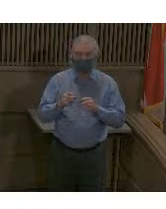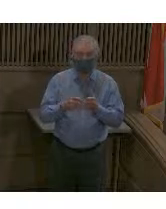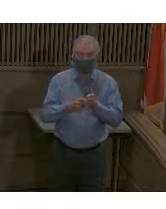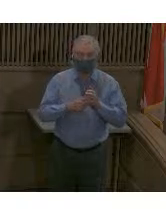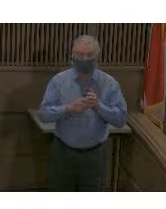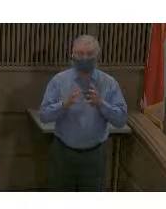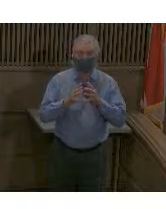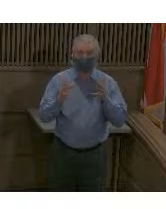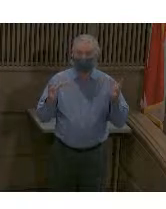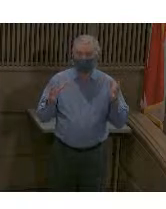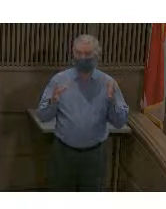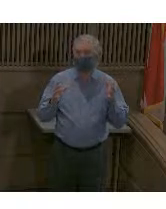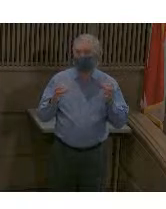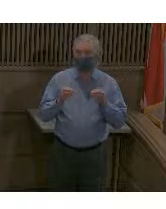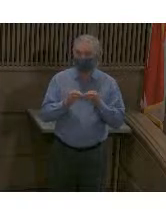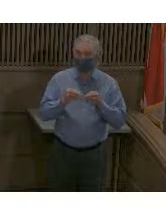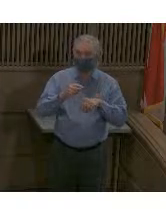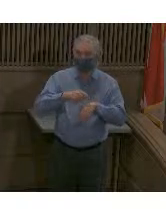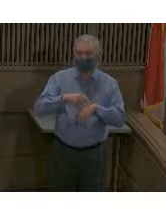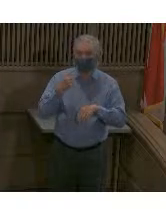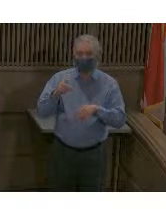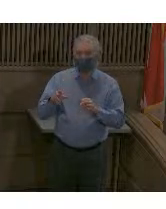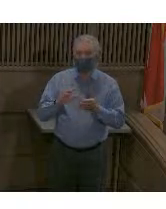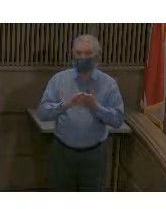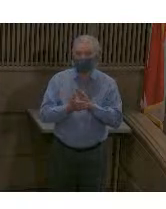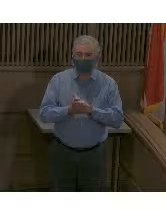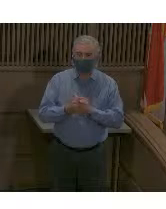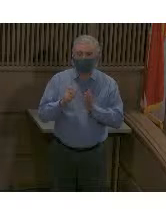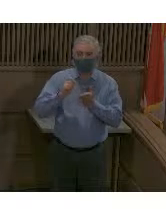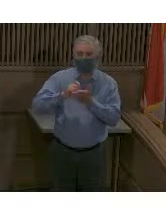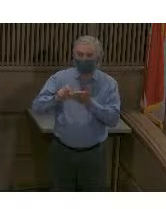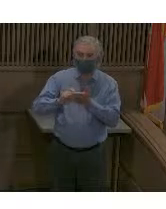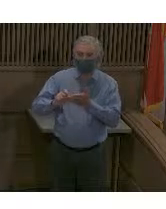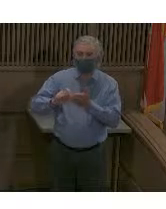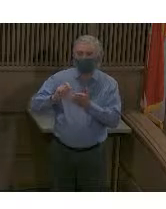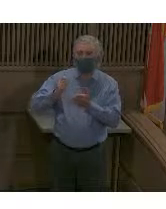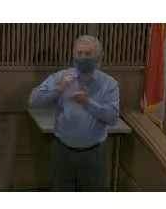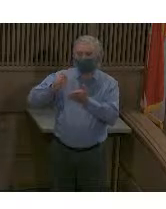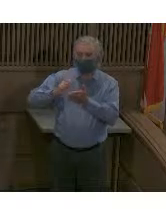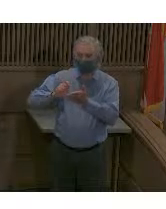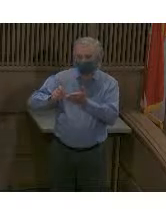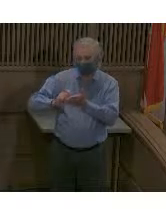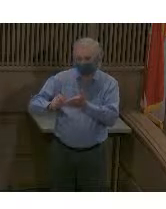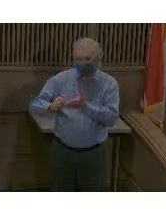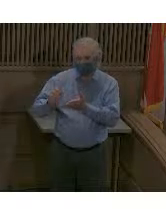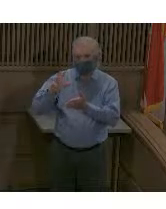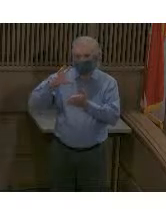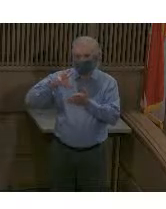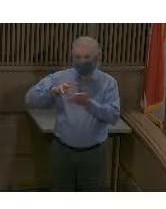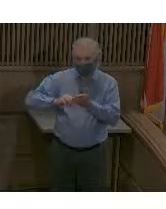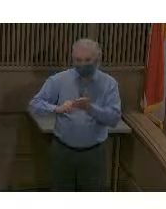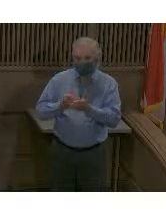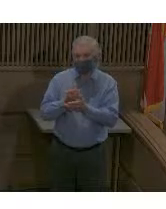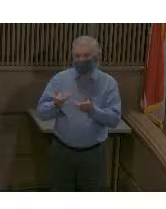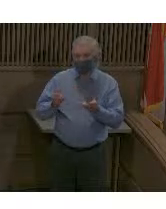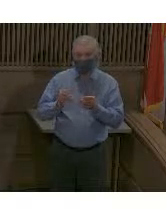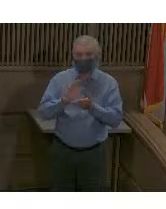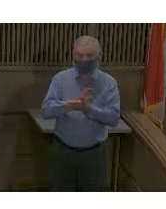extra time for you to get registered. And registering is an easy thing to